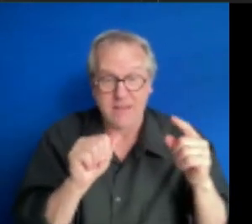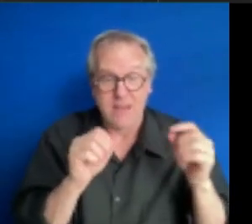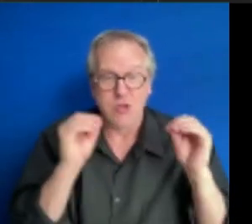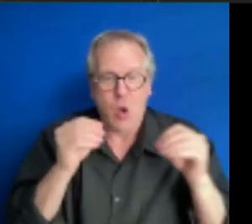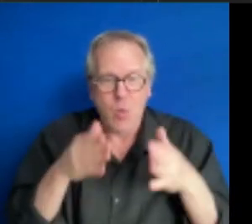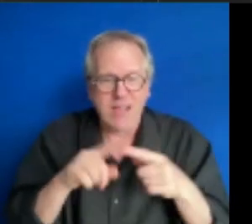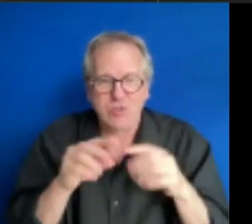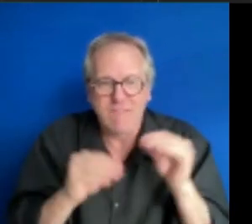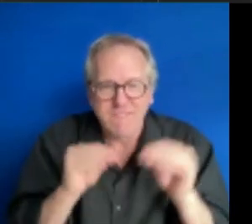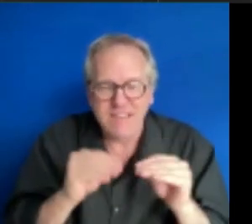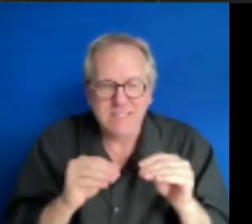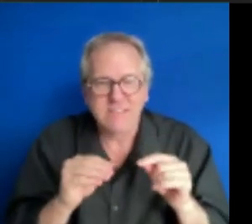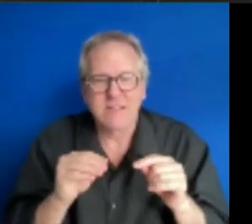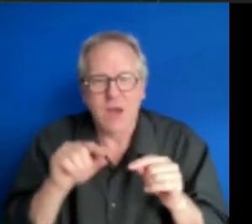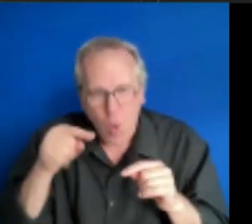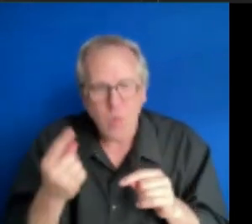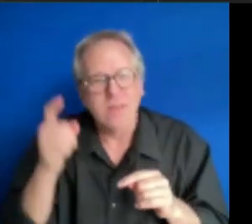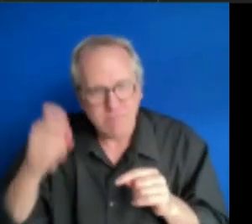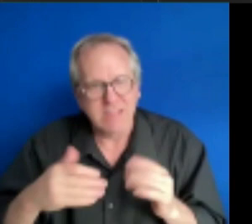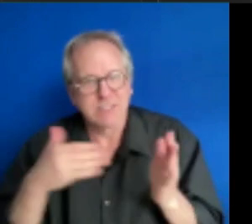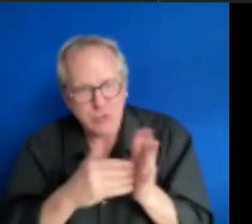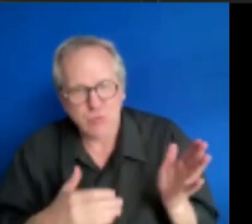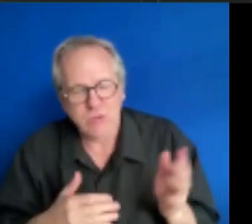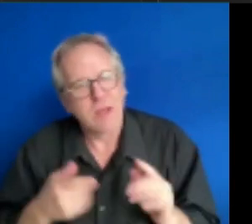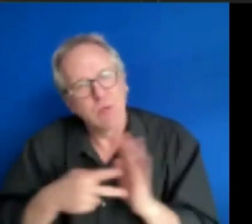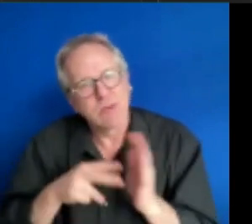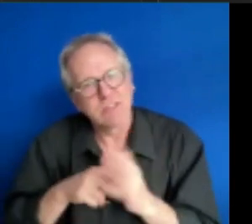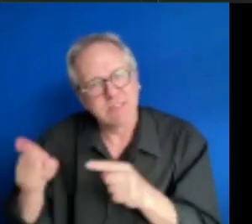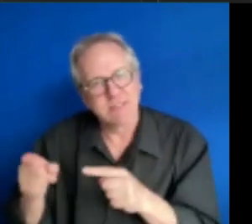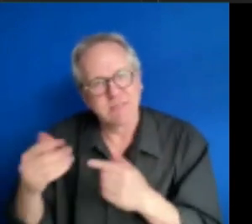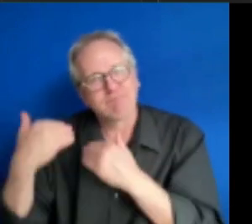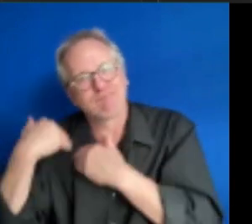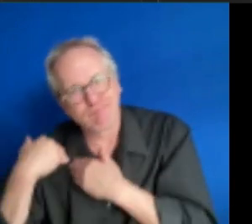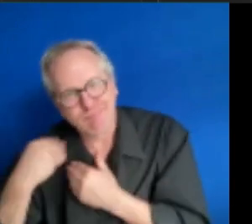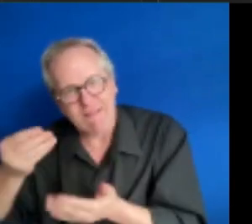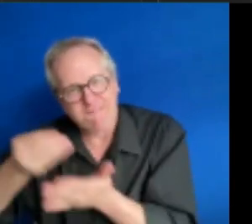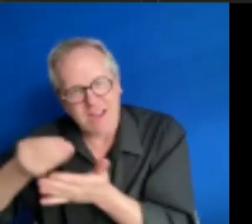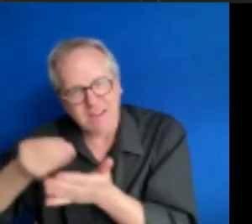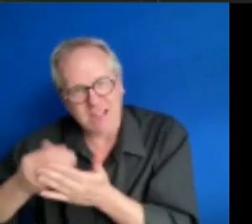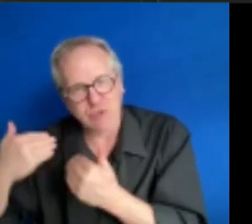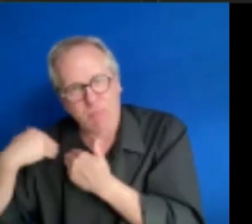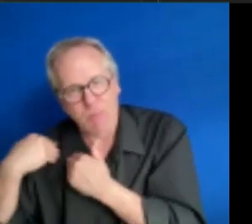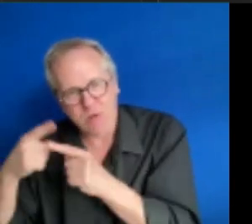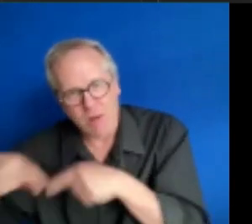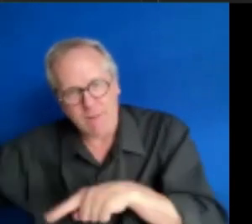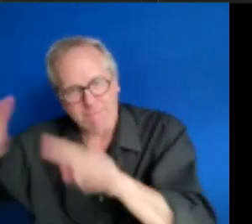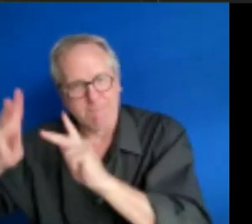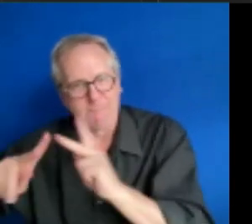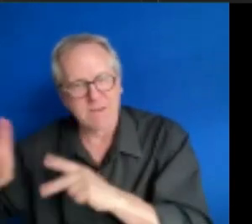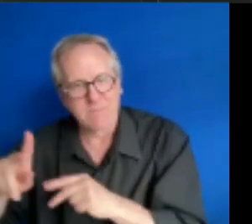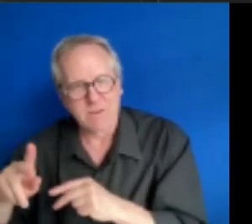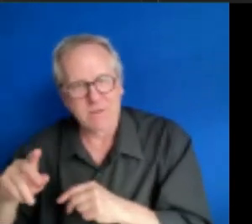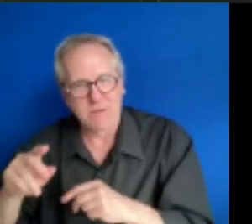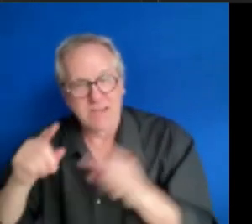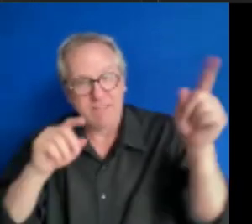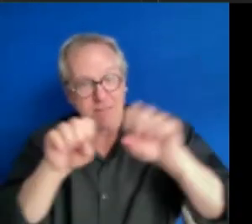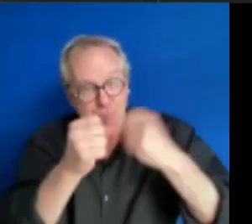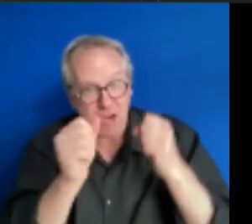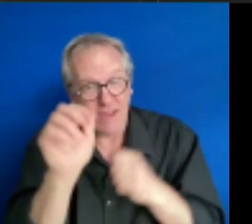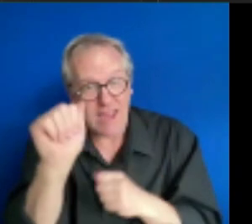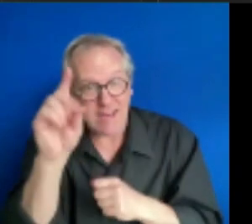through the court system, which places an undue financial and just general life